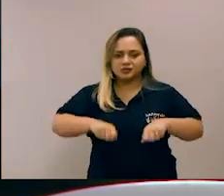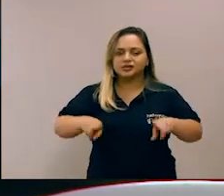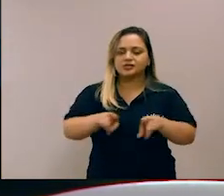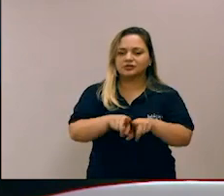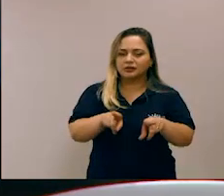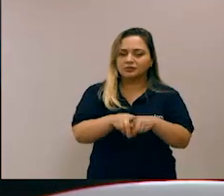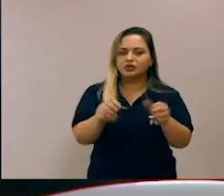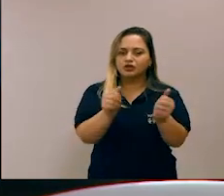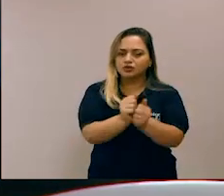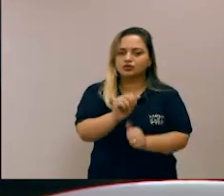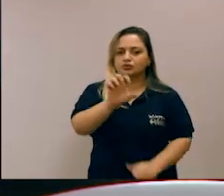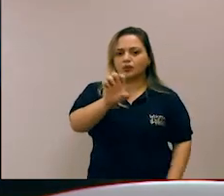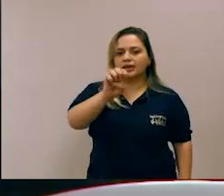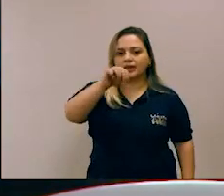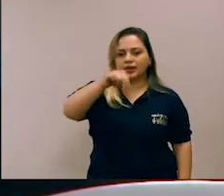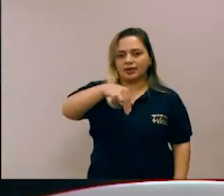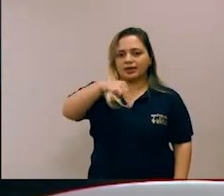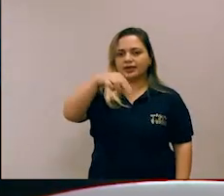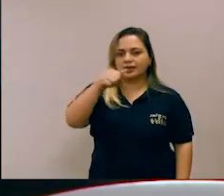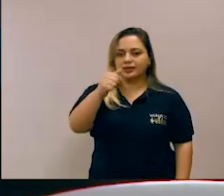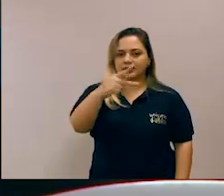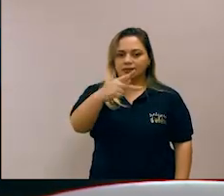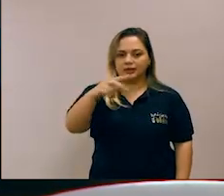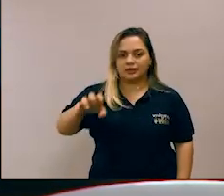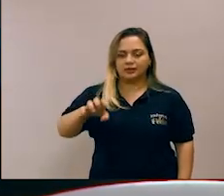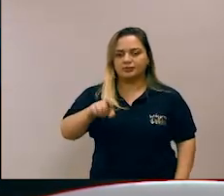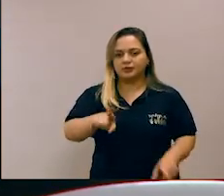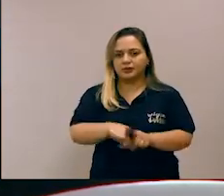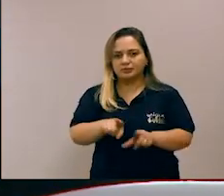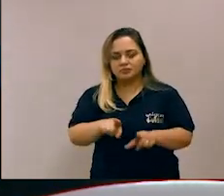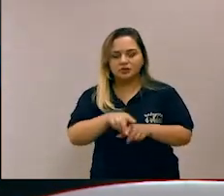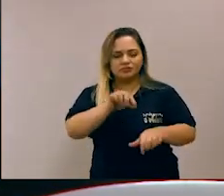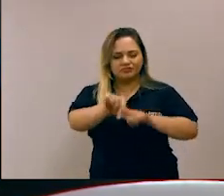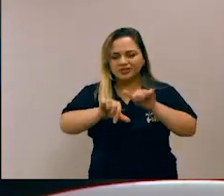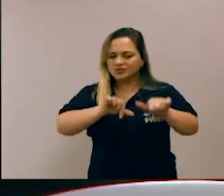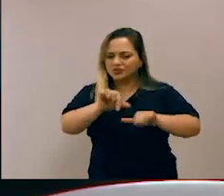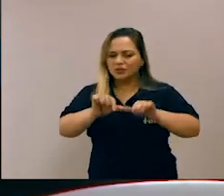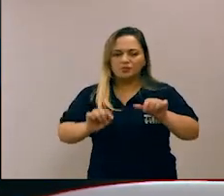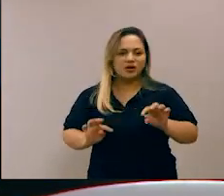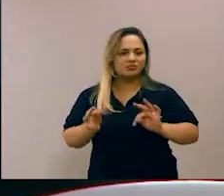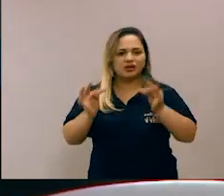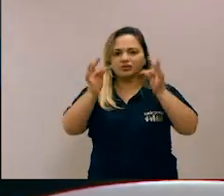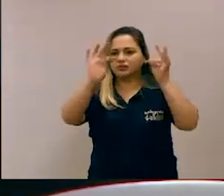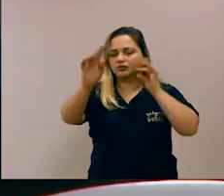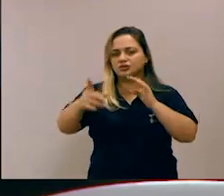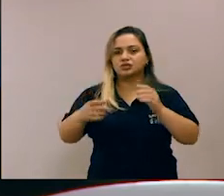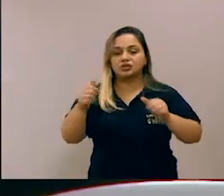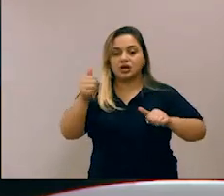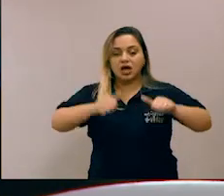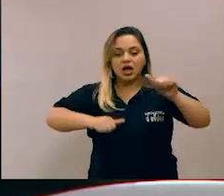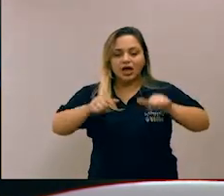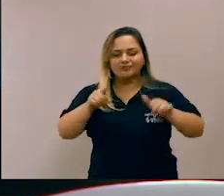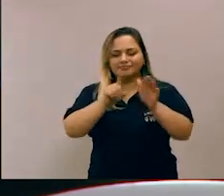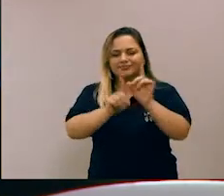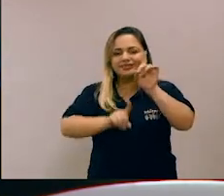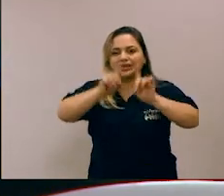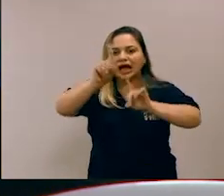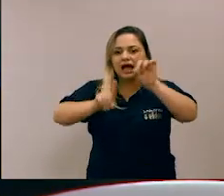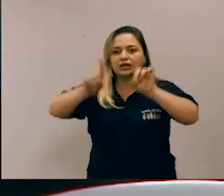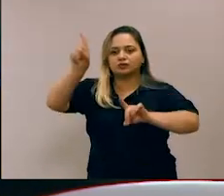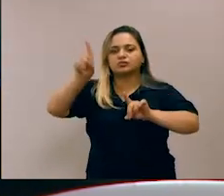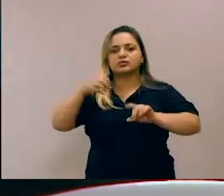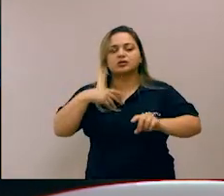we can count on an app, our school, for capacity building towards digital